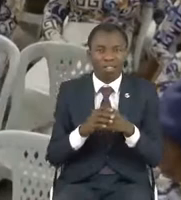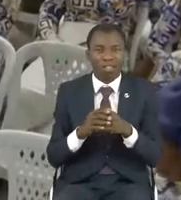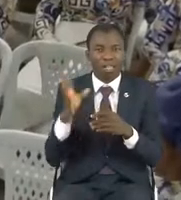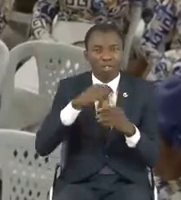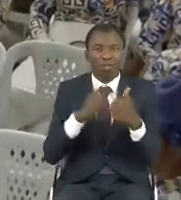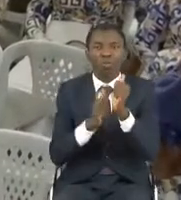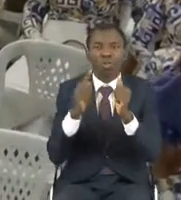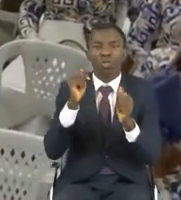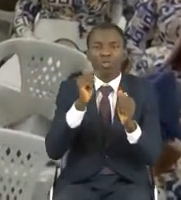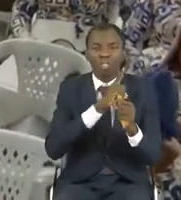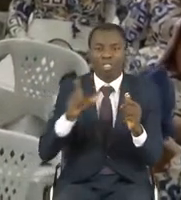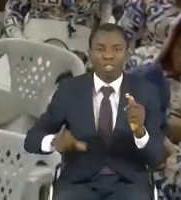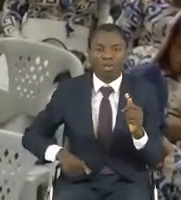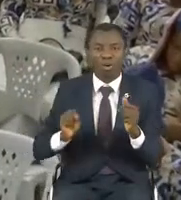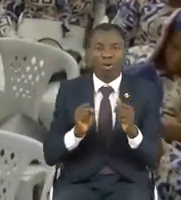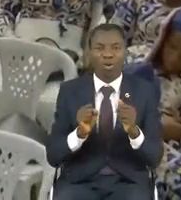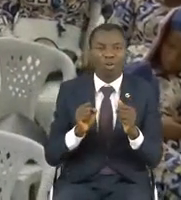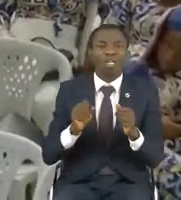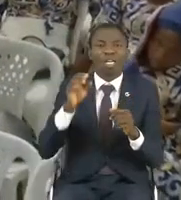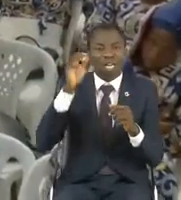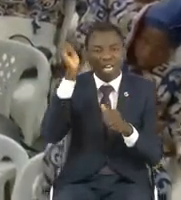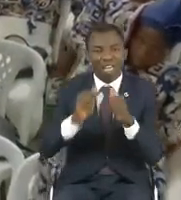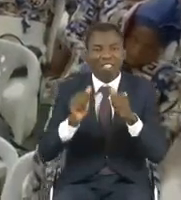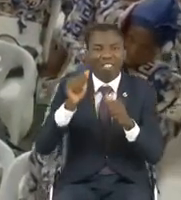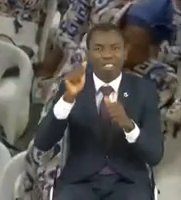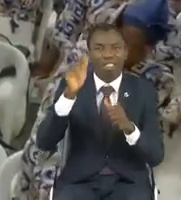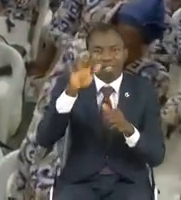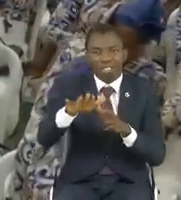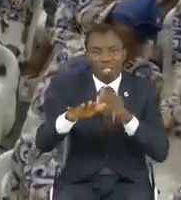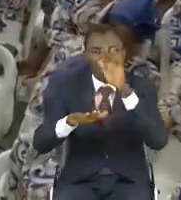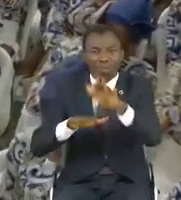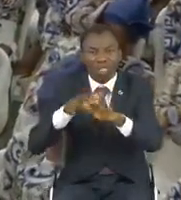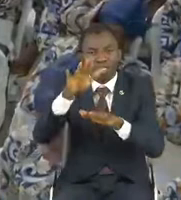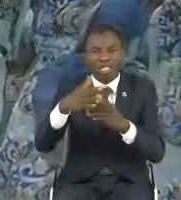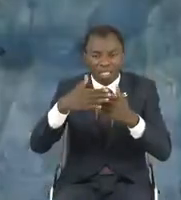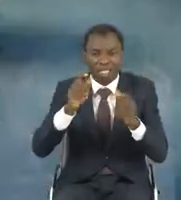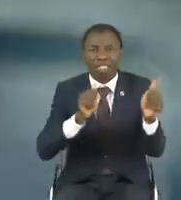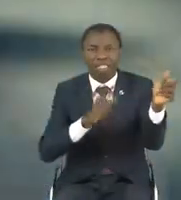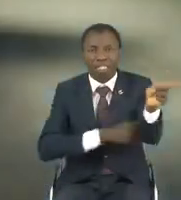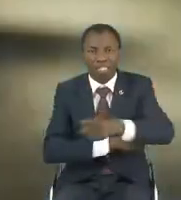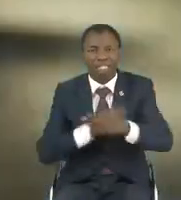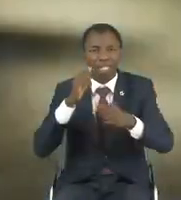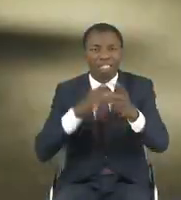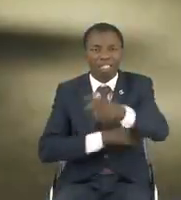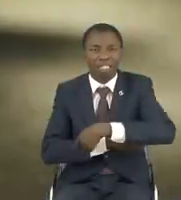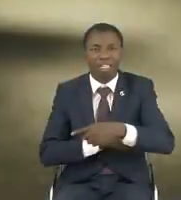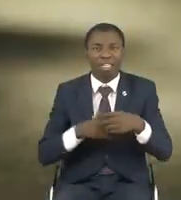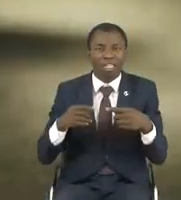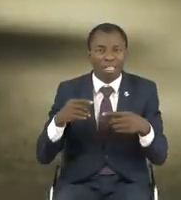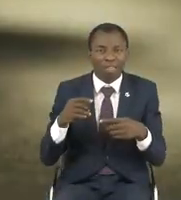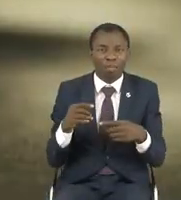Lord step by step, day after day, one event after the